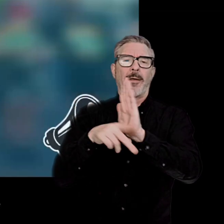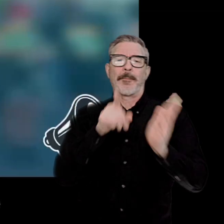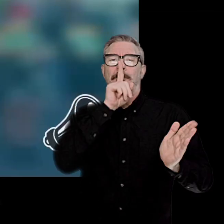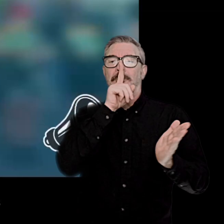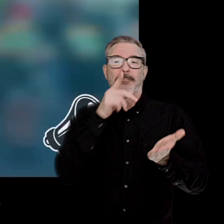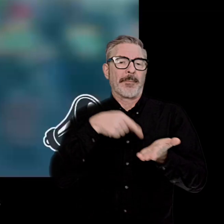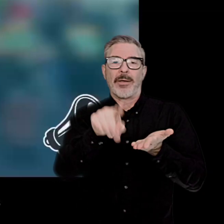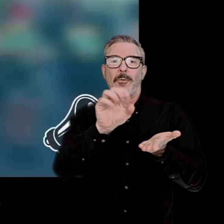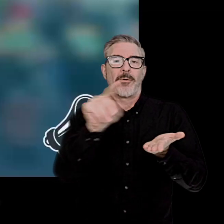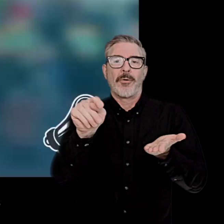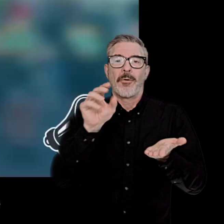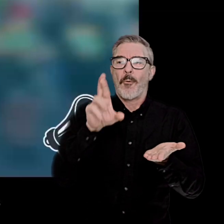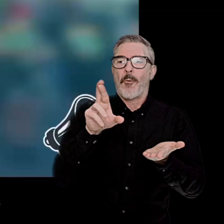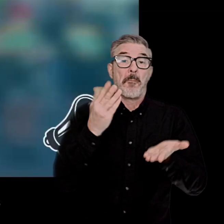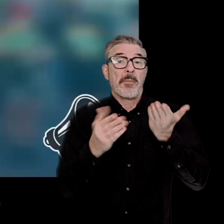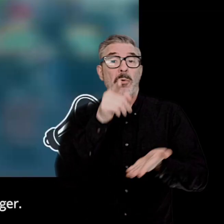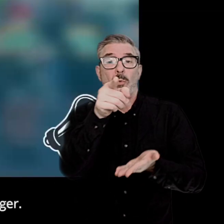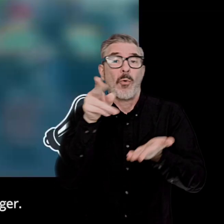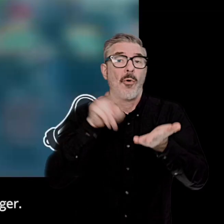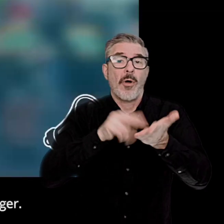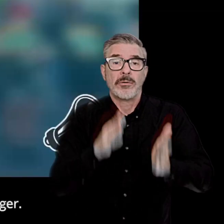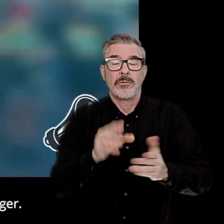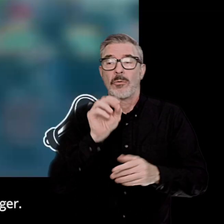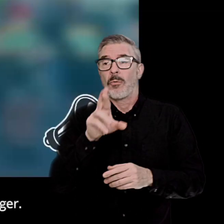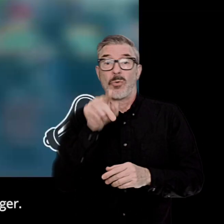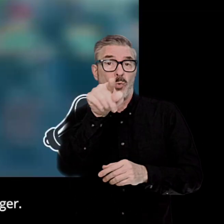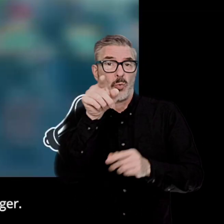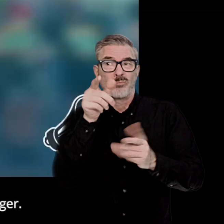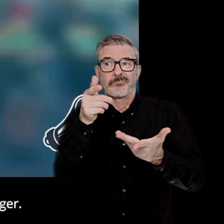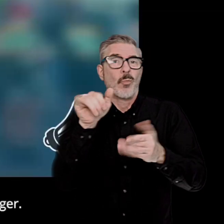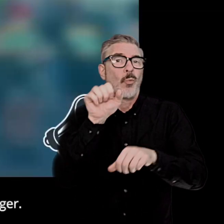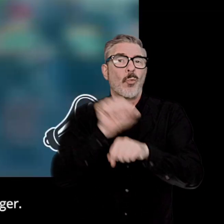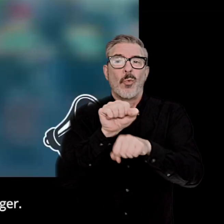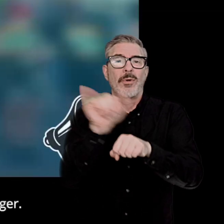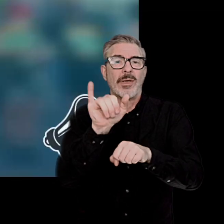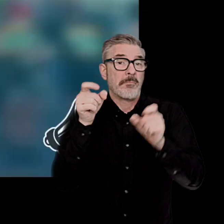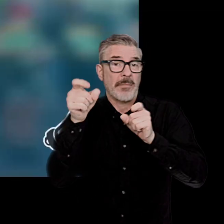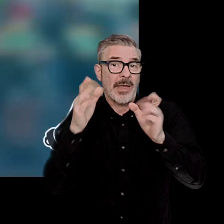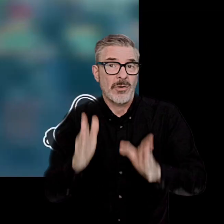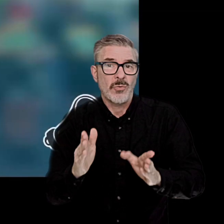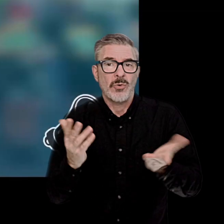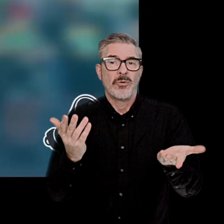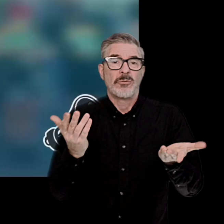if they tell you that you're not entitled to overtime because you're a contractor or a manager,